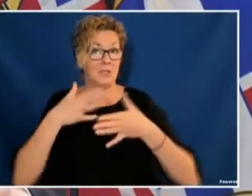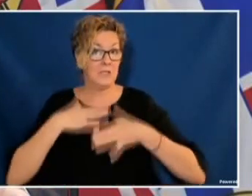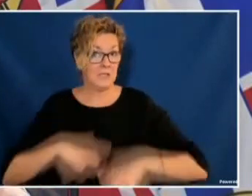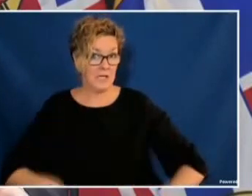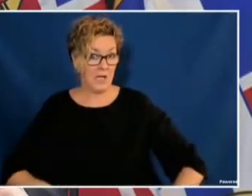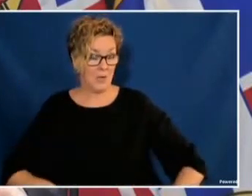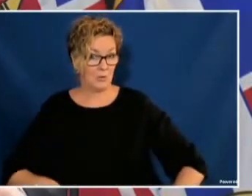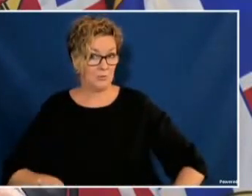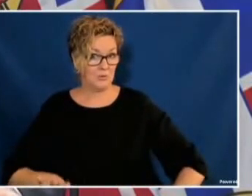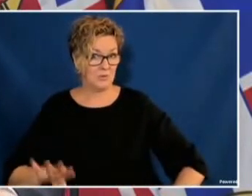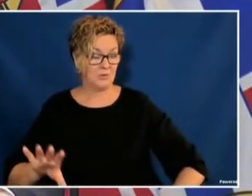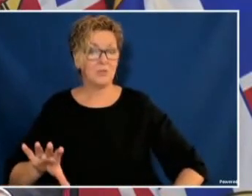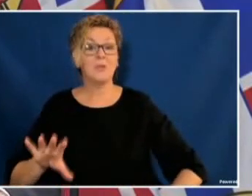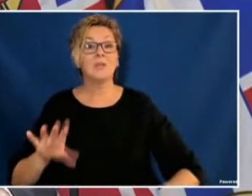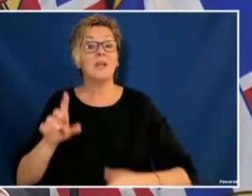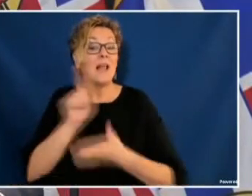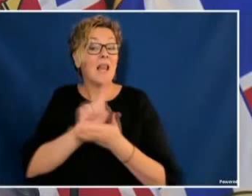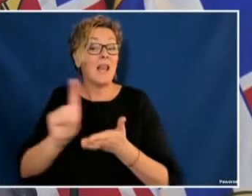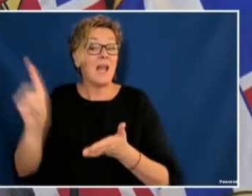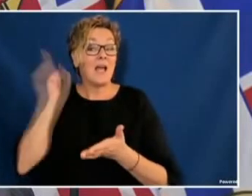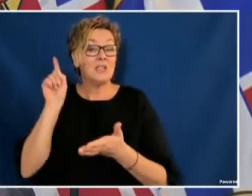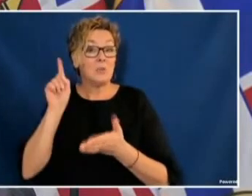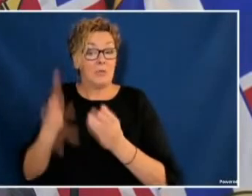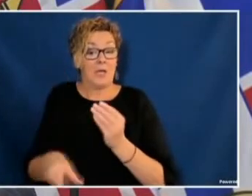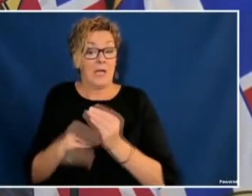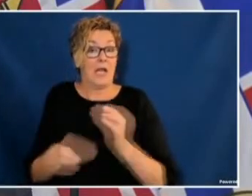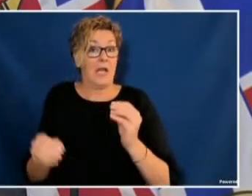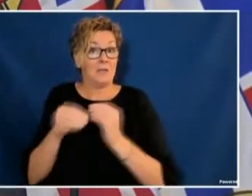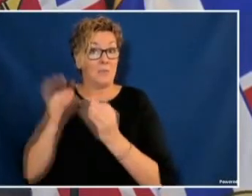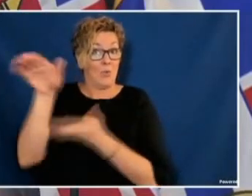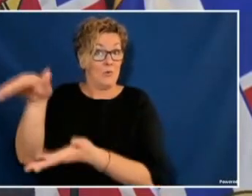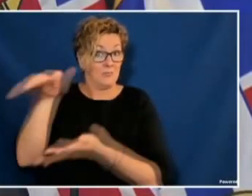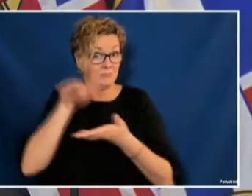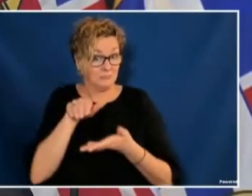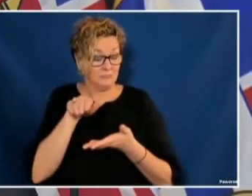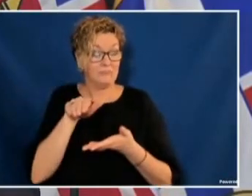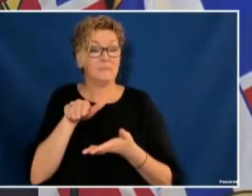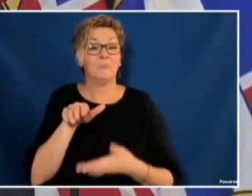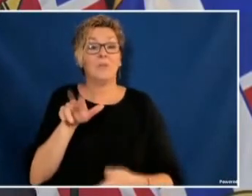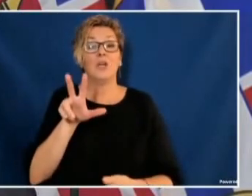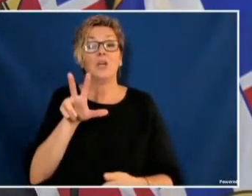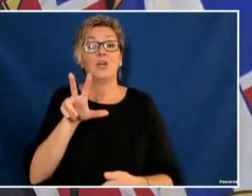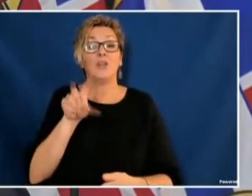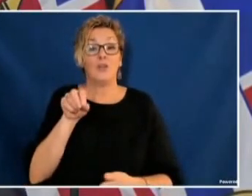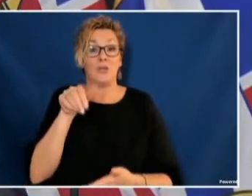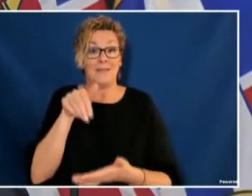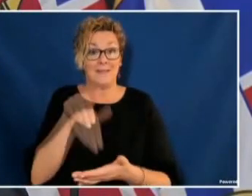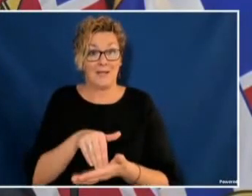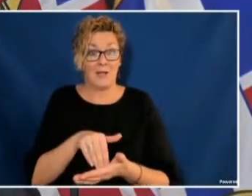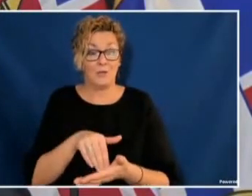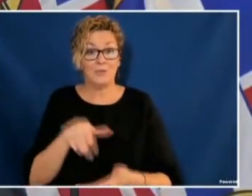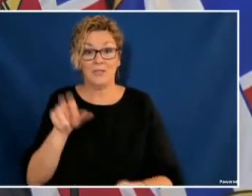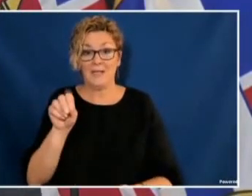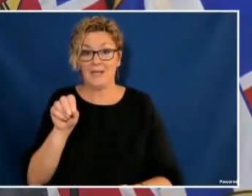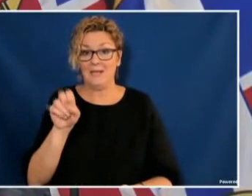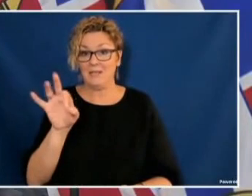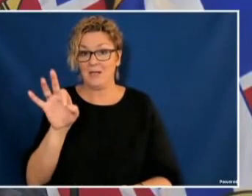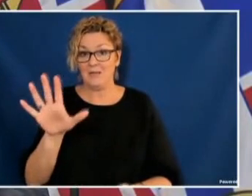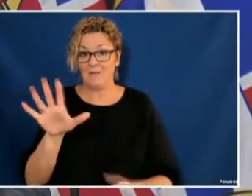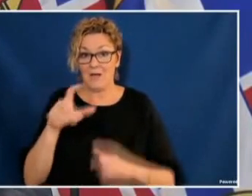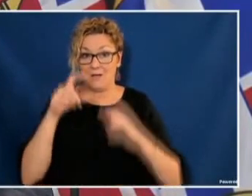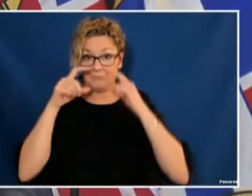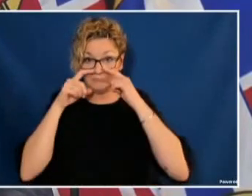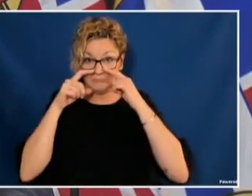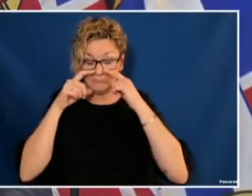our homes. It does it in our communities. It is relentless. And especially in the winter months, and we have seen this, when the nature and location